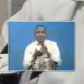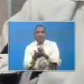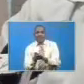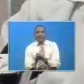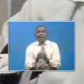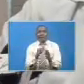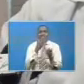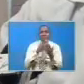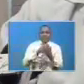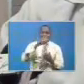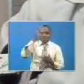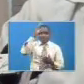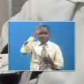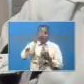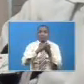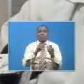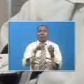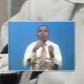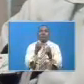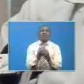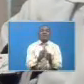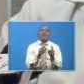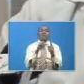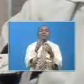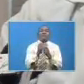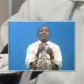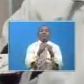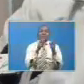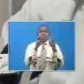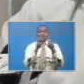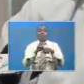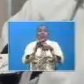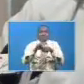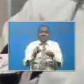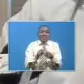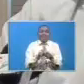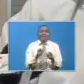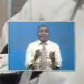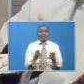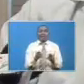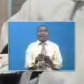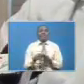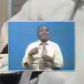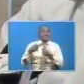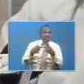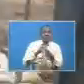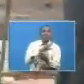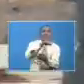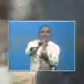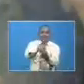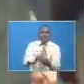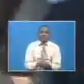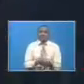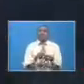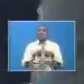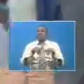a good father. You have social factors, cultural factors, of course genetic factors, which are innate.